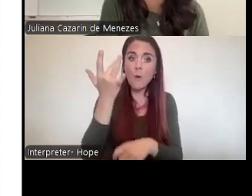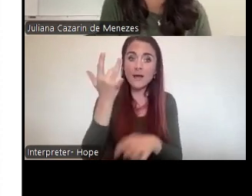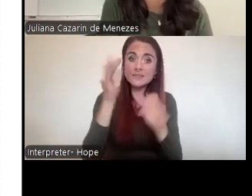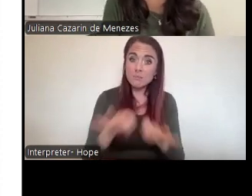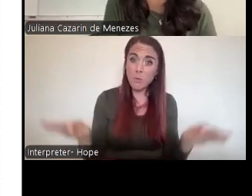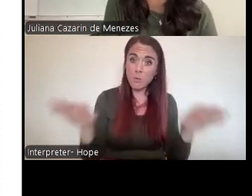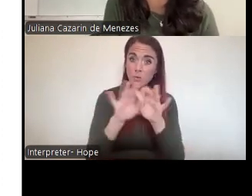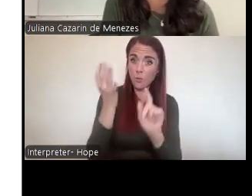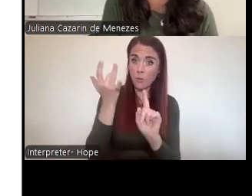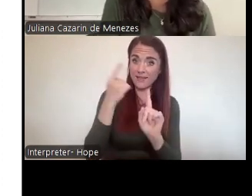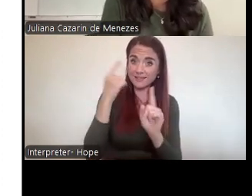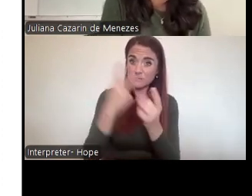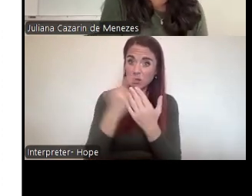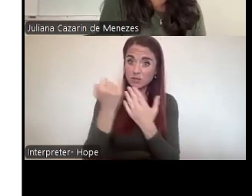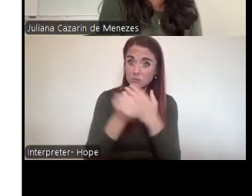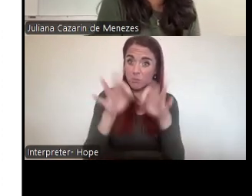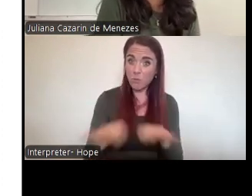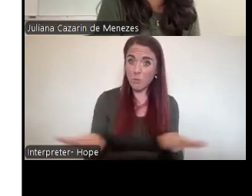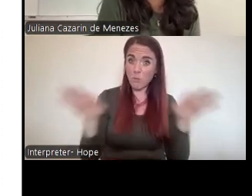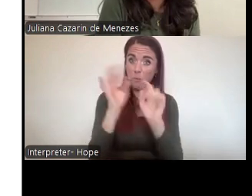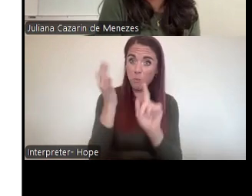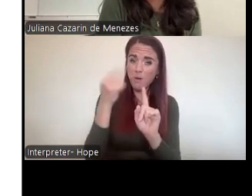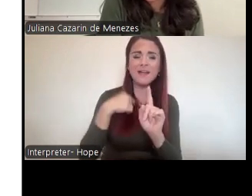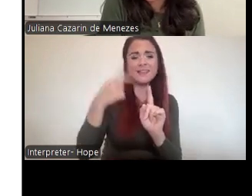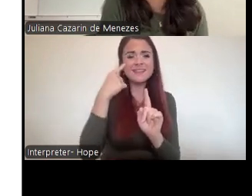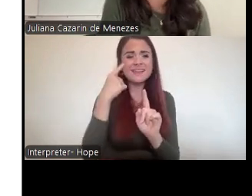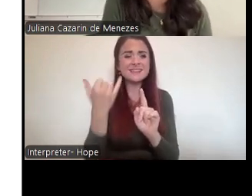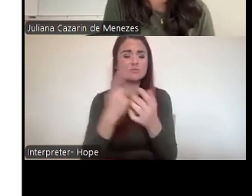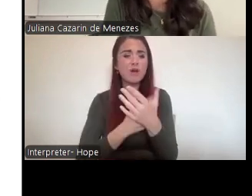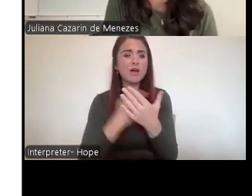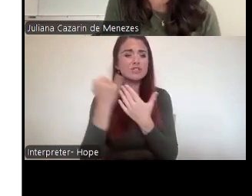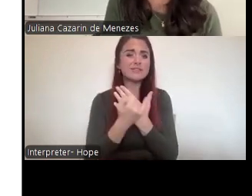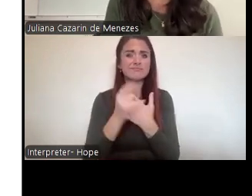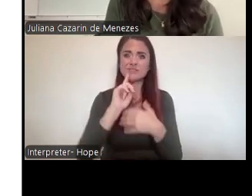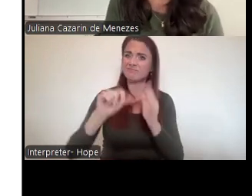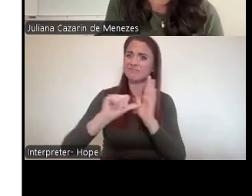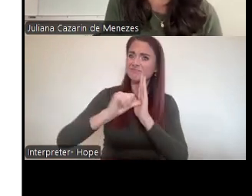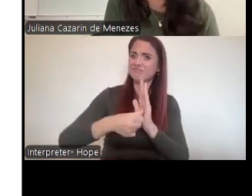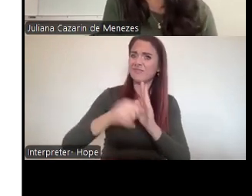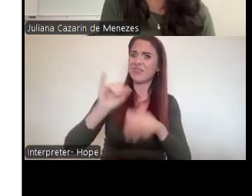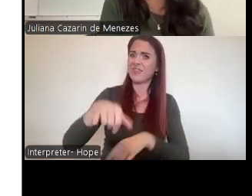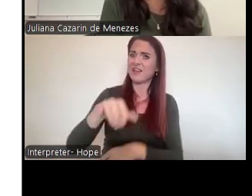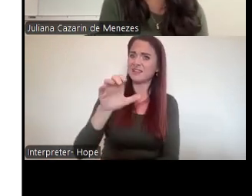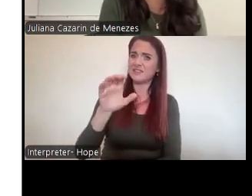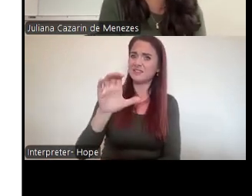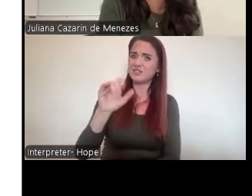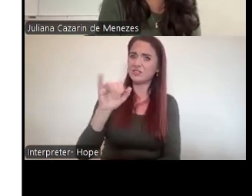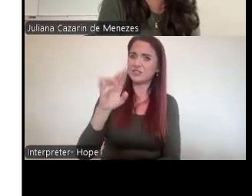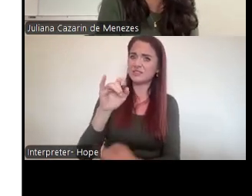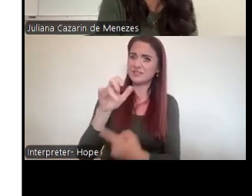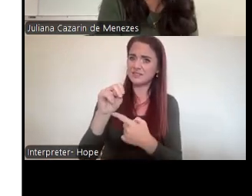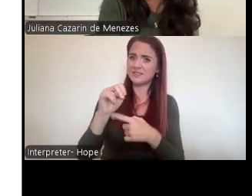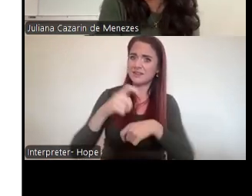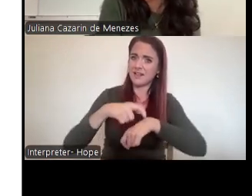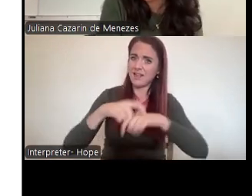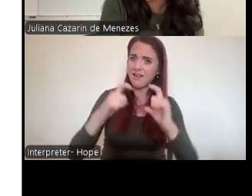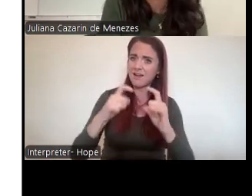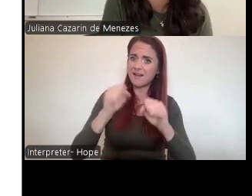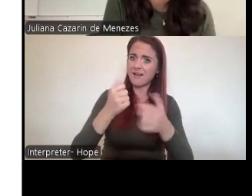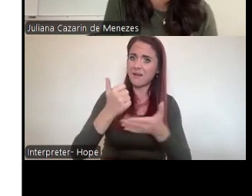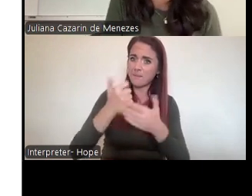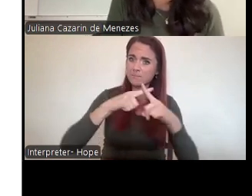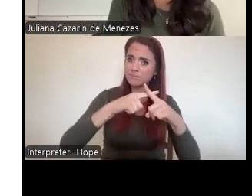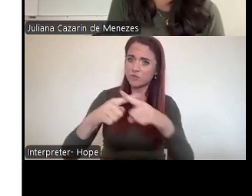that this project is important. I think that this project highlights that circadian clock is a potential therapeutic target for treating